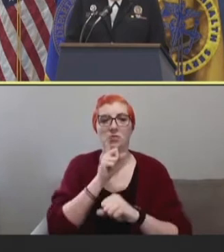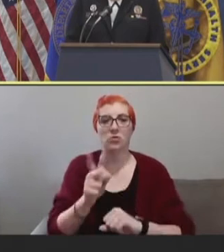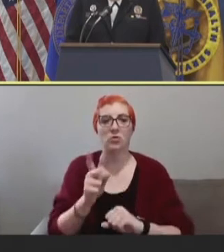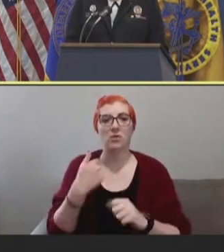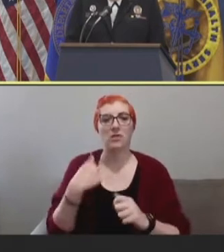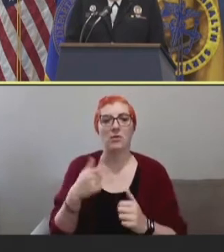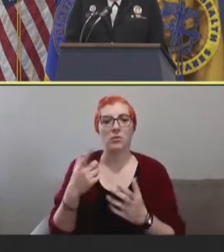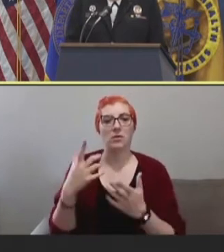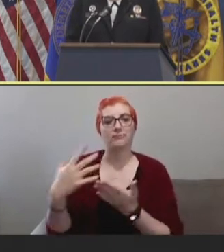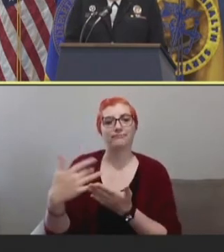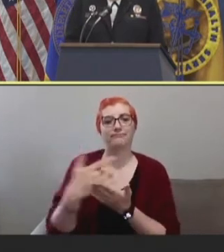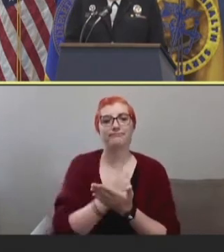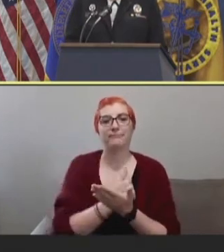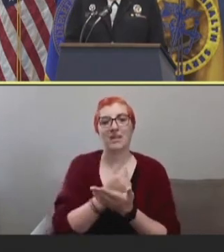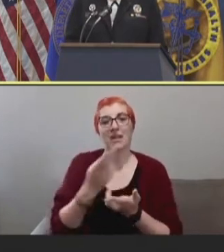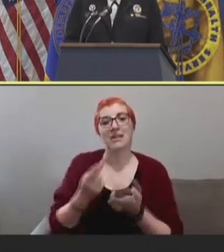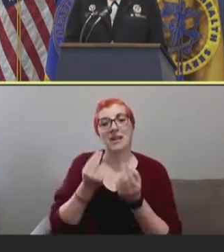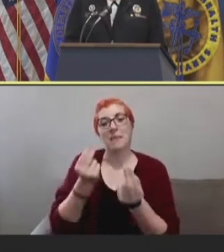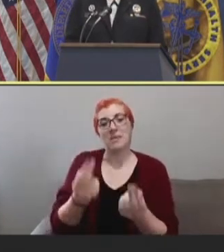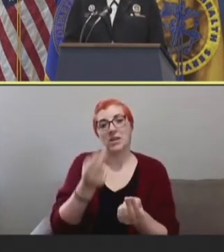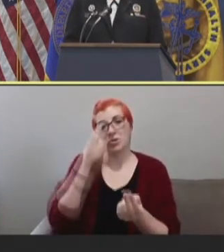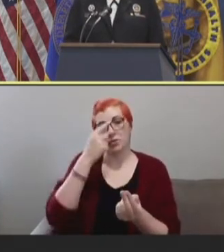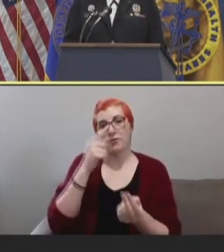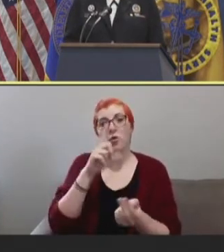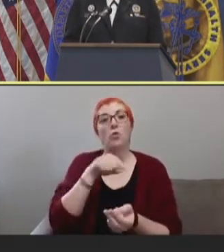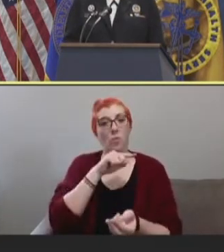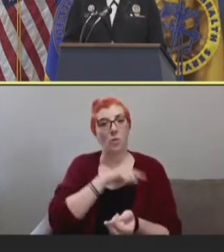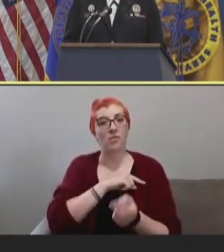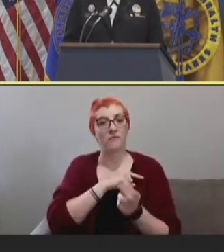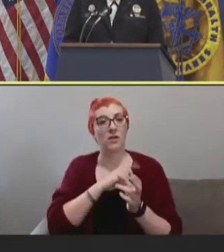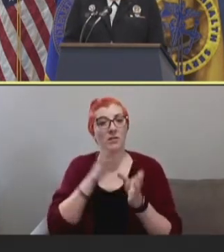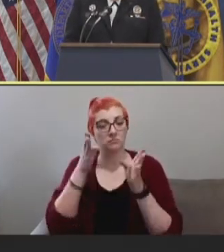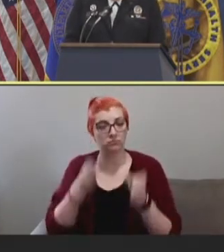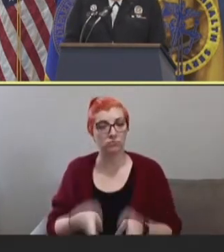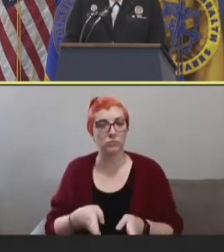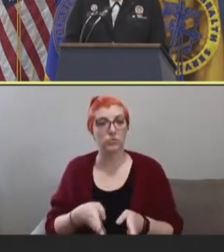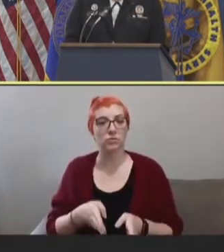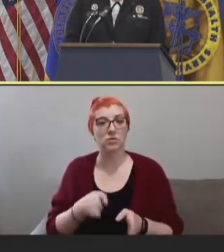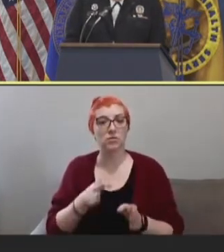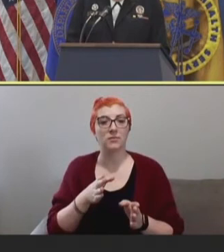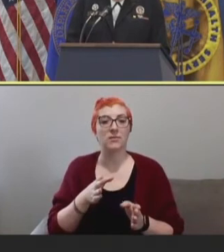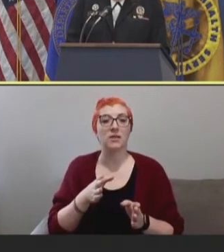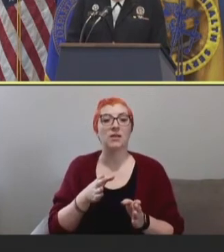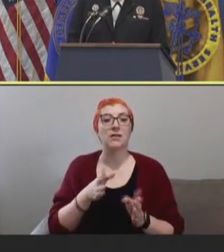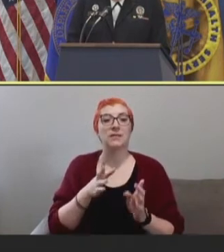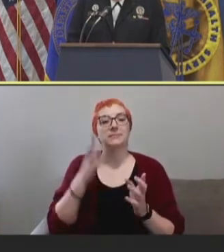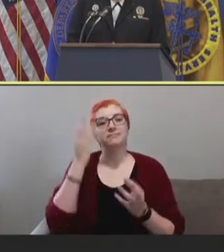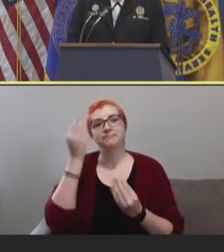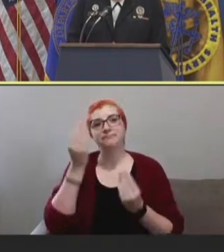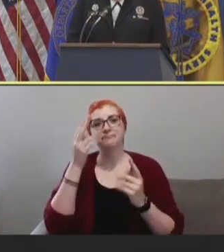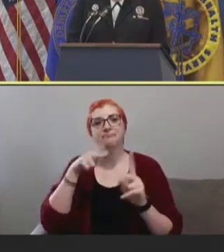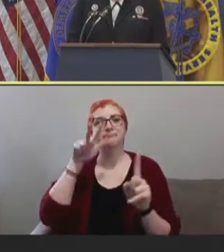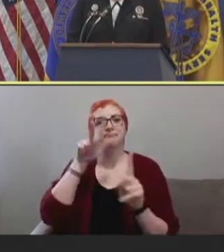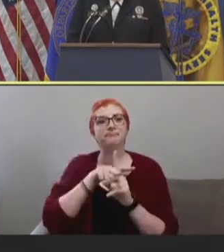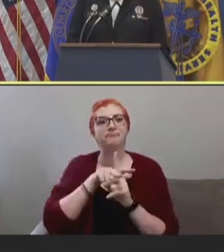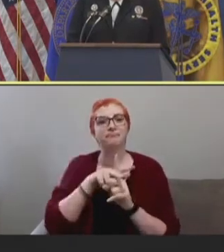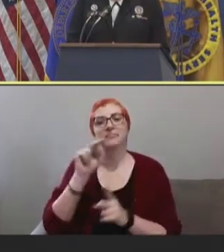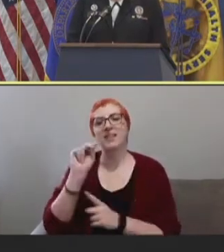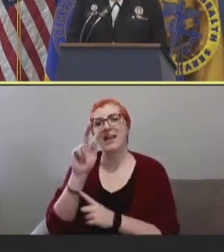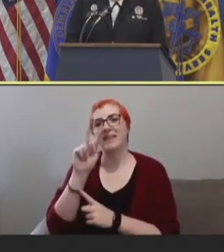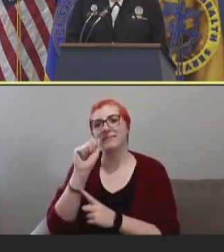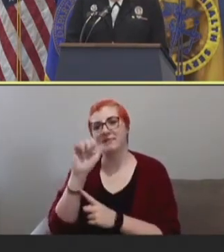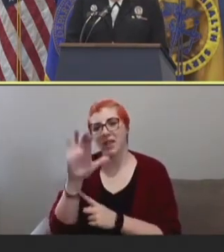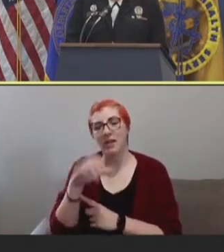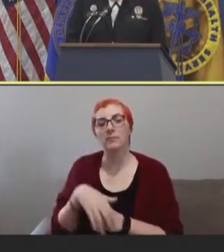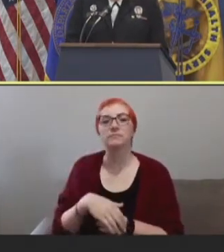nominations of qualified candidates to be considered for appointment to the NVAC. The NVAC consists of 17 voting members,